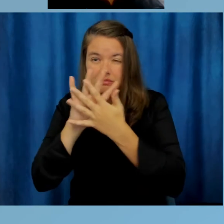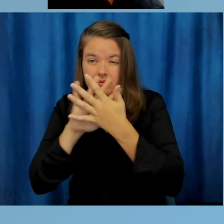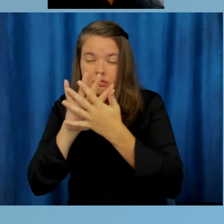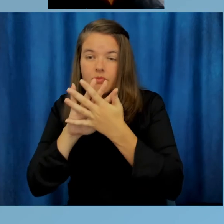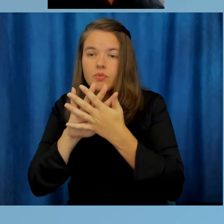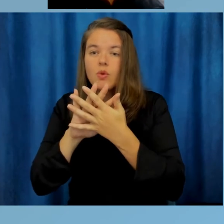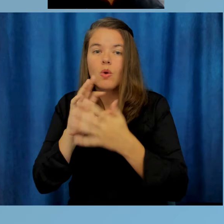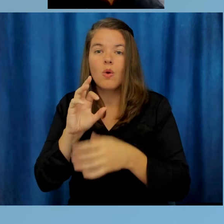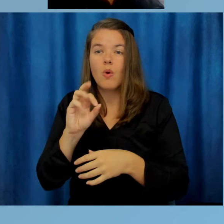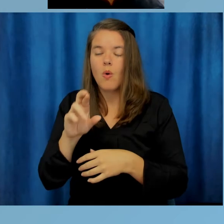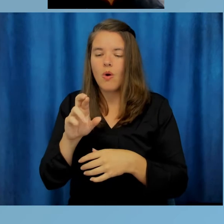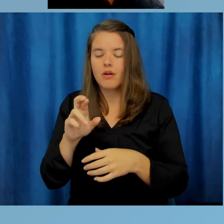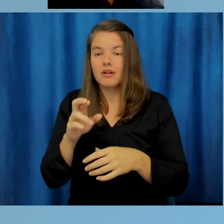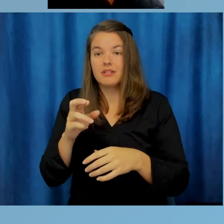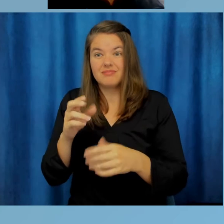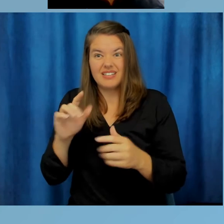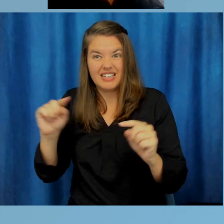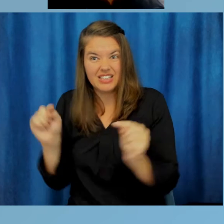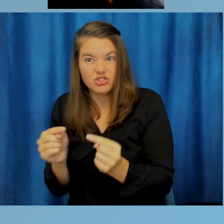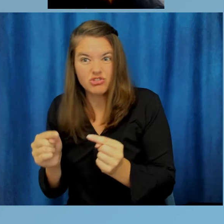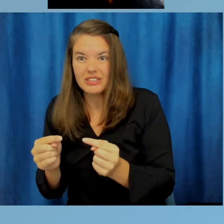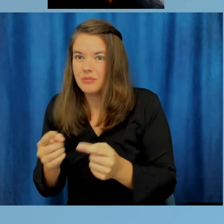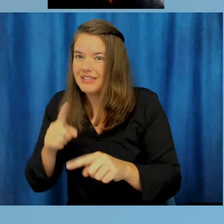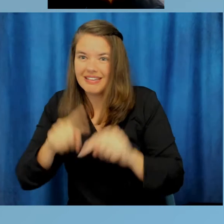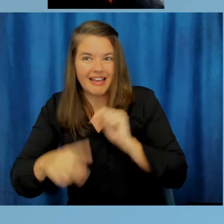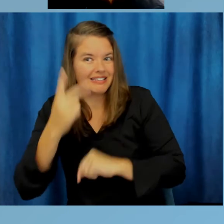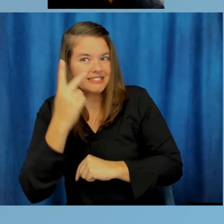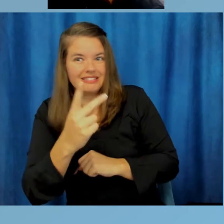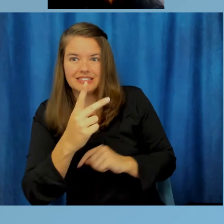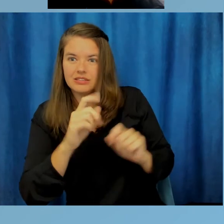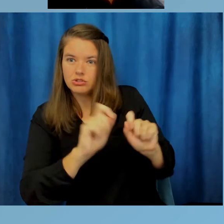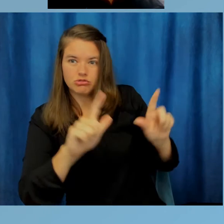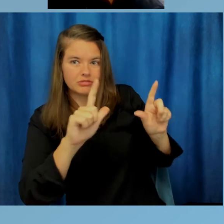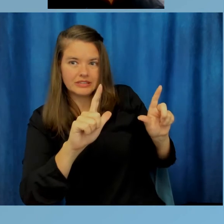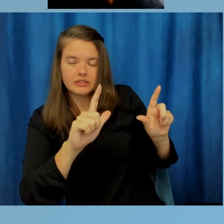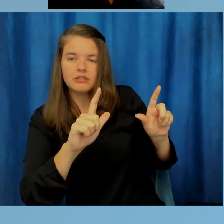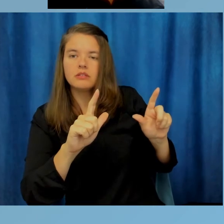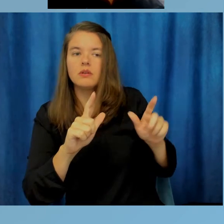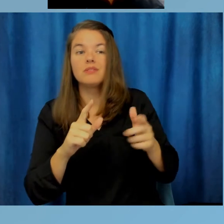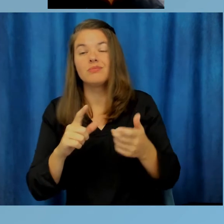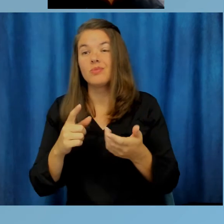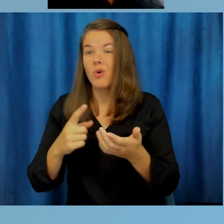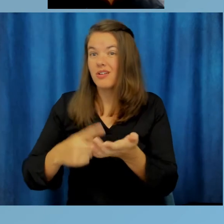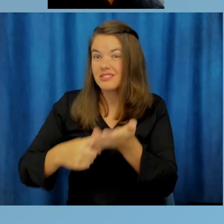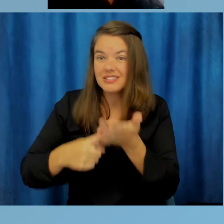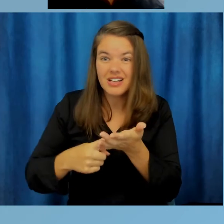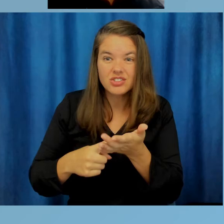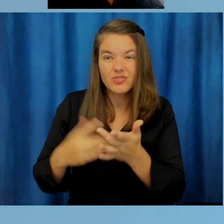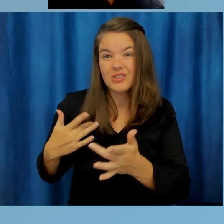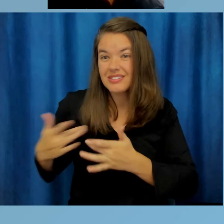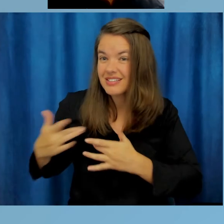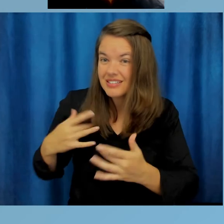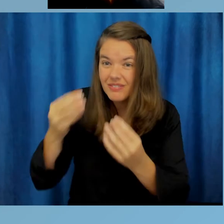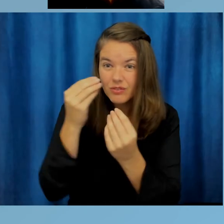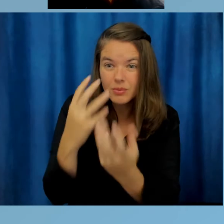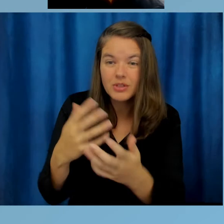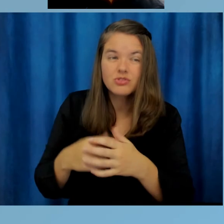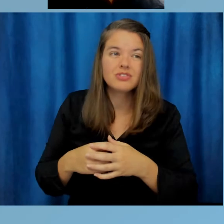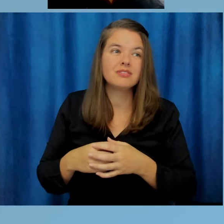that compromises their ability to view the screen. Discussions regarding particularly sensitive